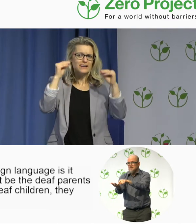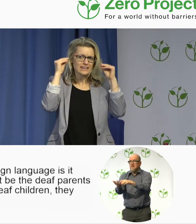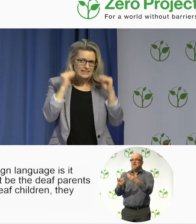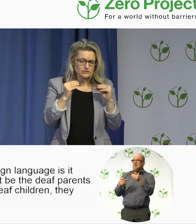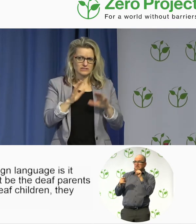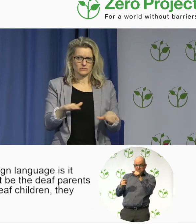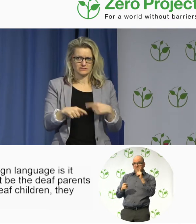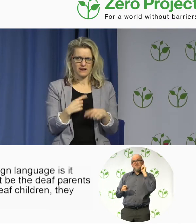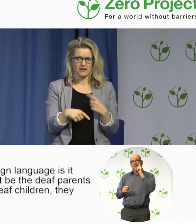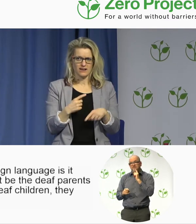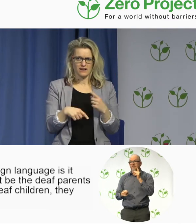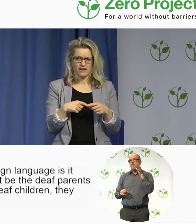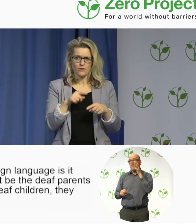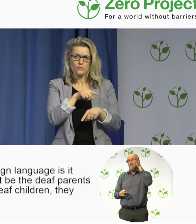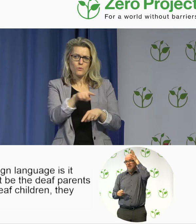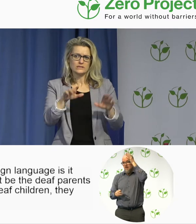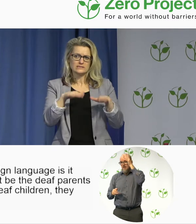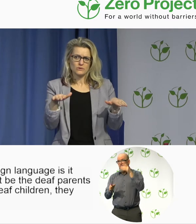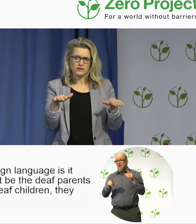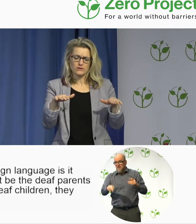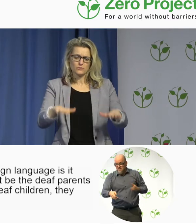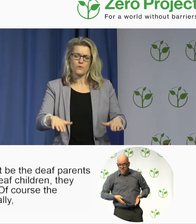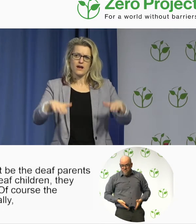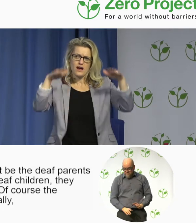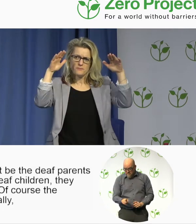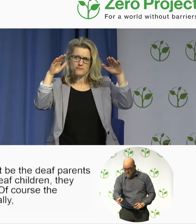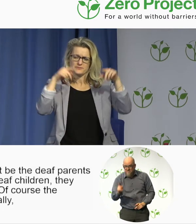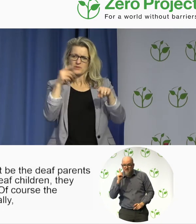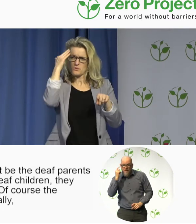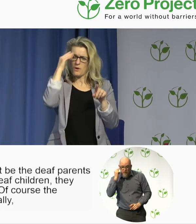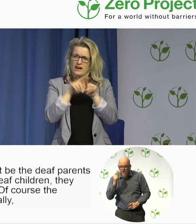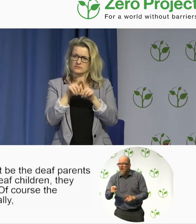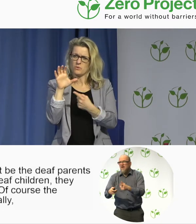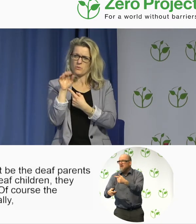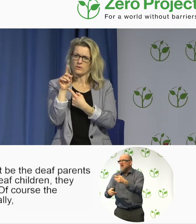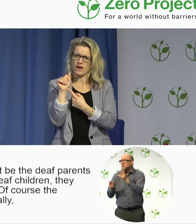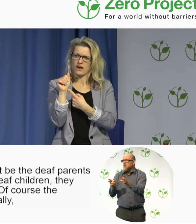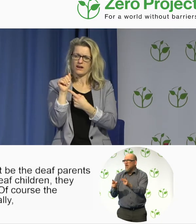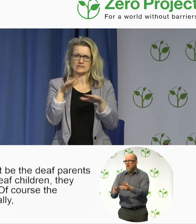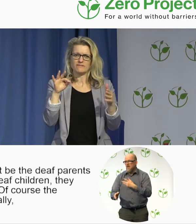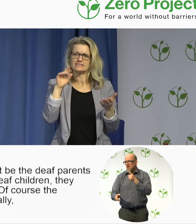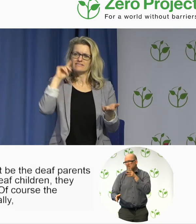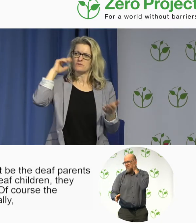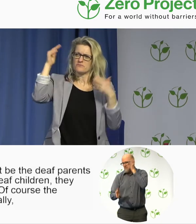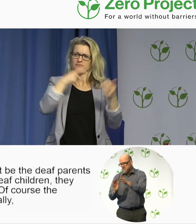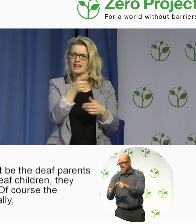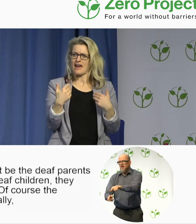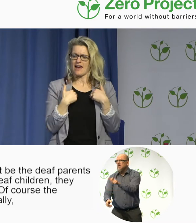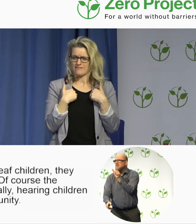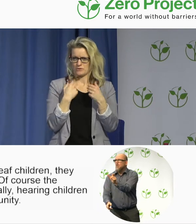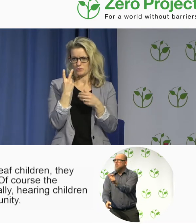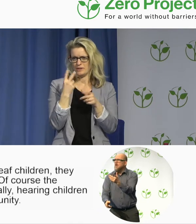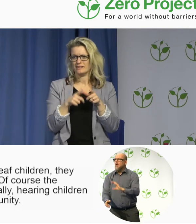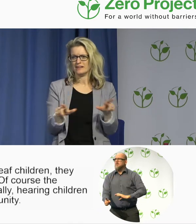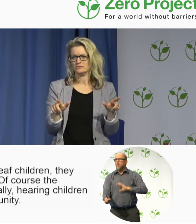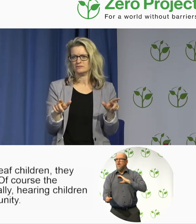who have hearing children, of course, those hearing children are going to learn sign language naturally. Hearing children are going to grow up as part of